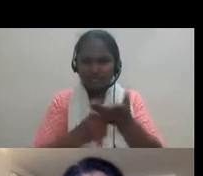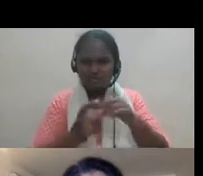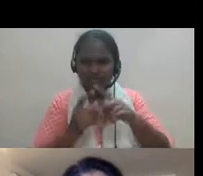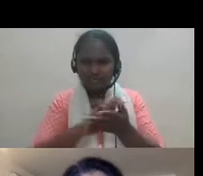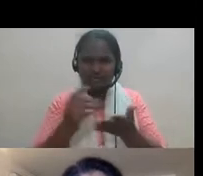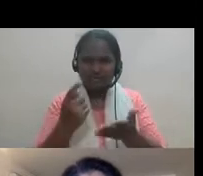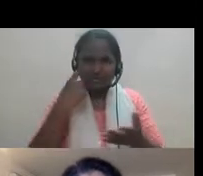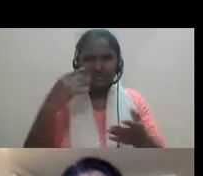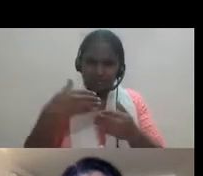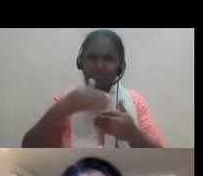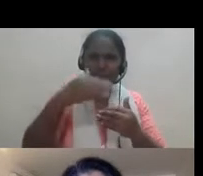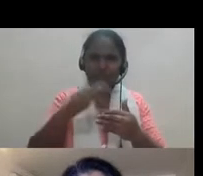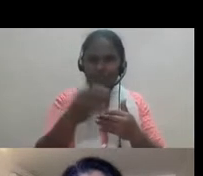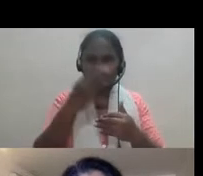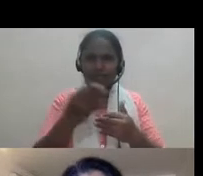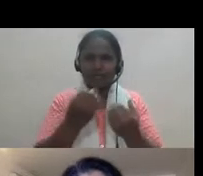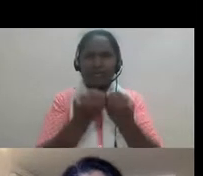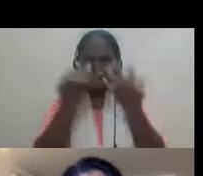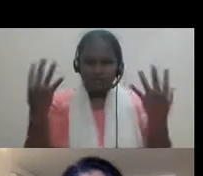Yeah.